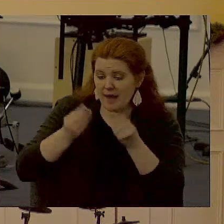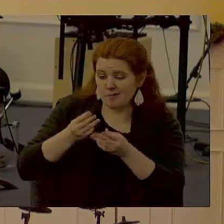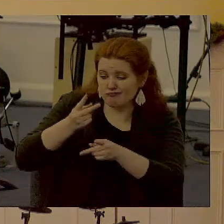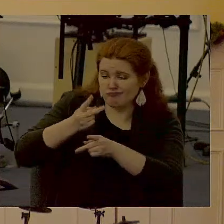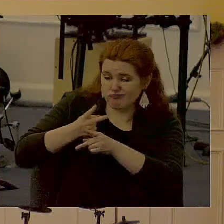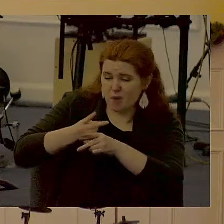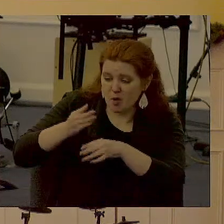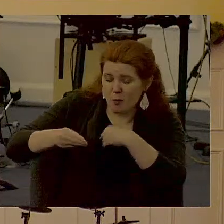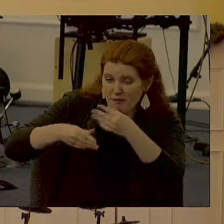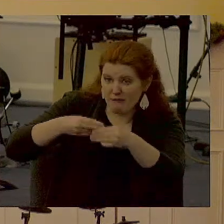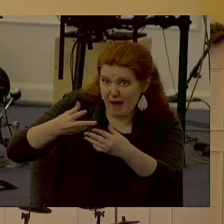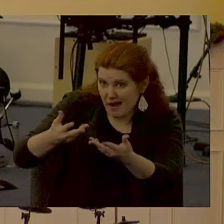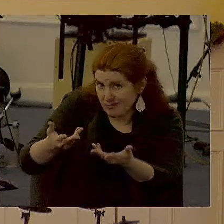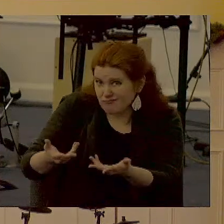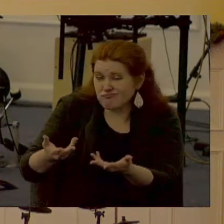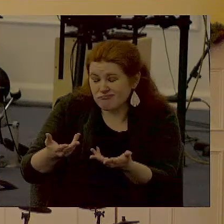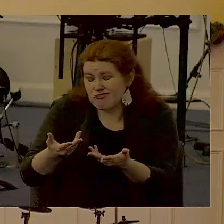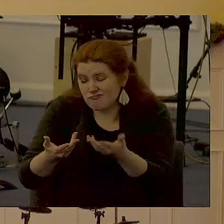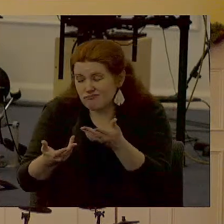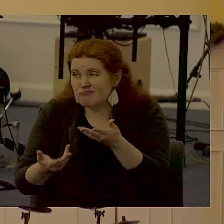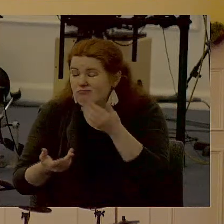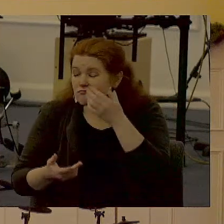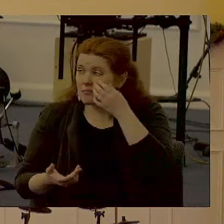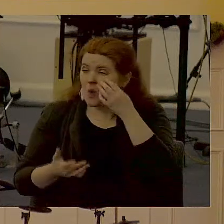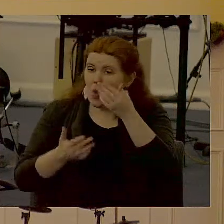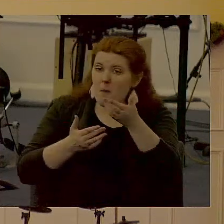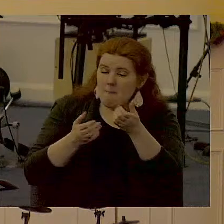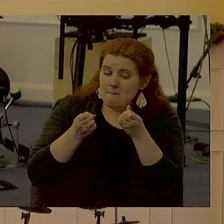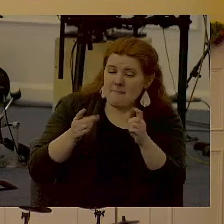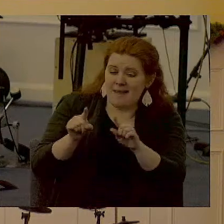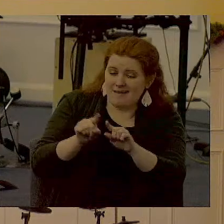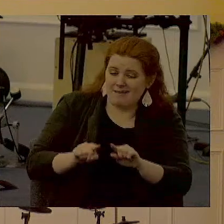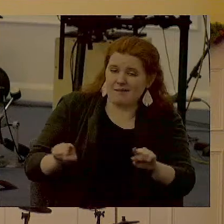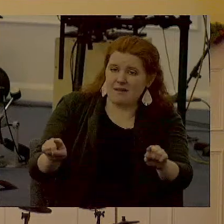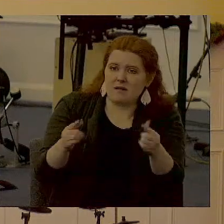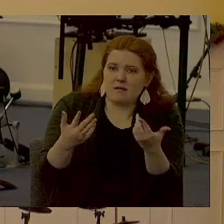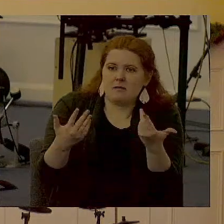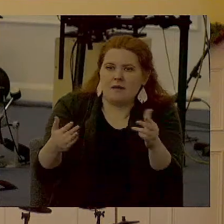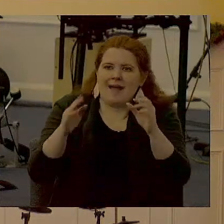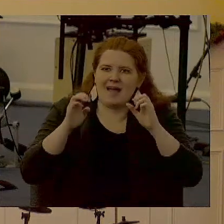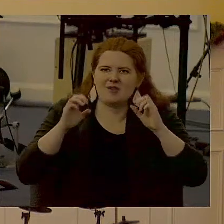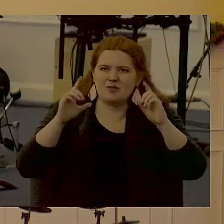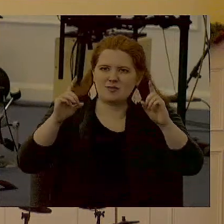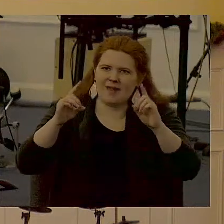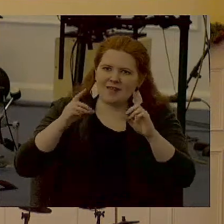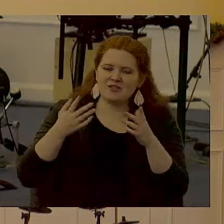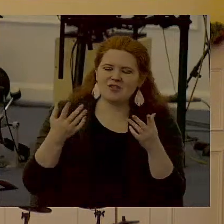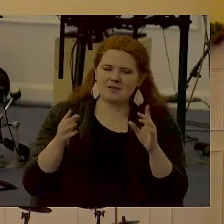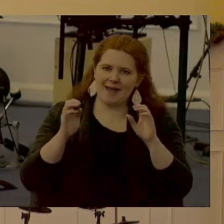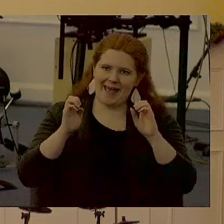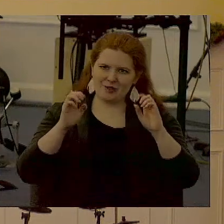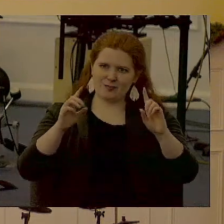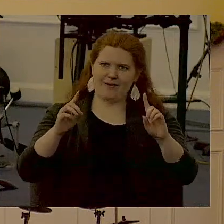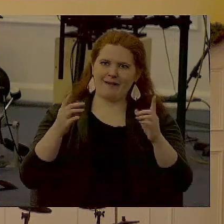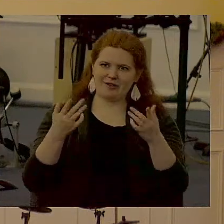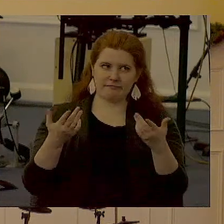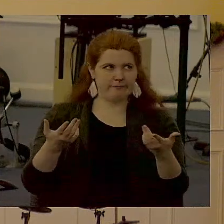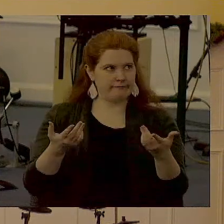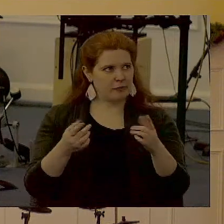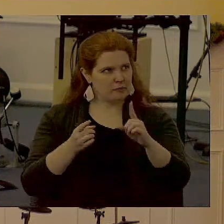you. I bet you that many of you have educations or are pursuing